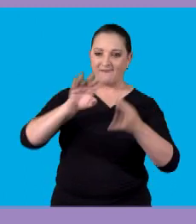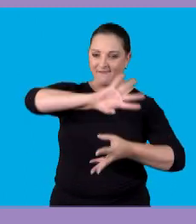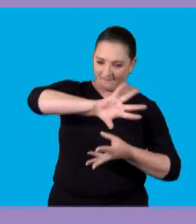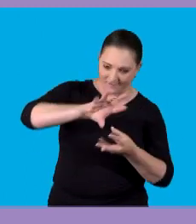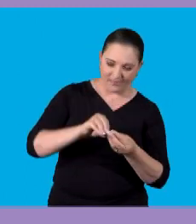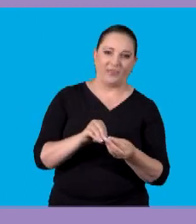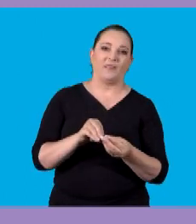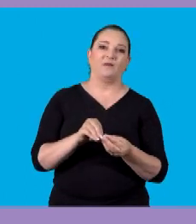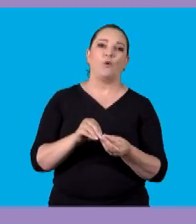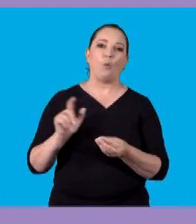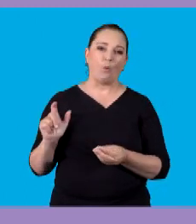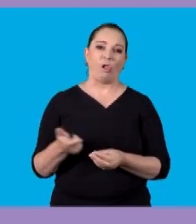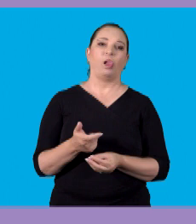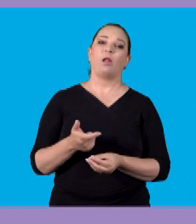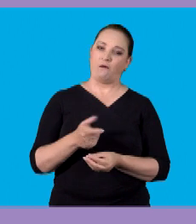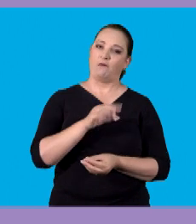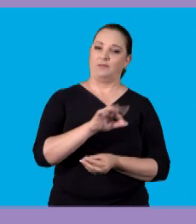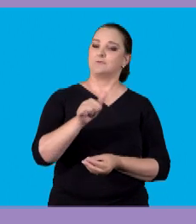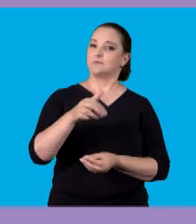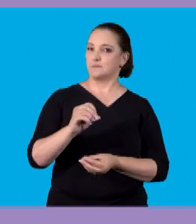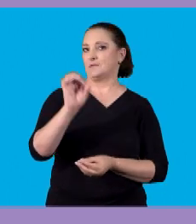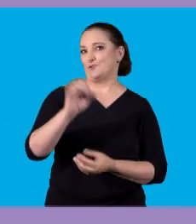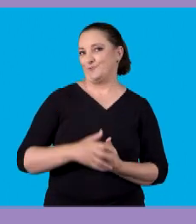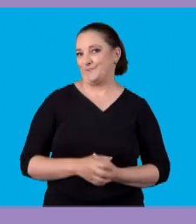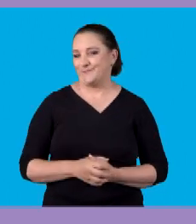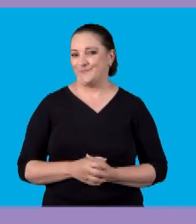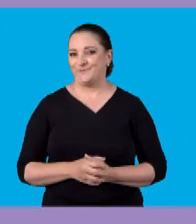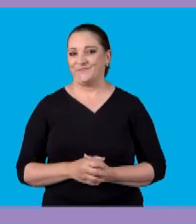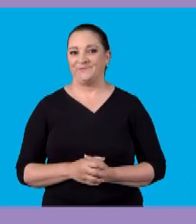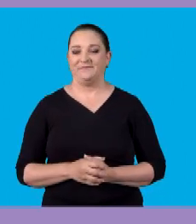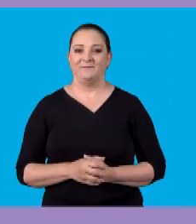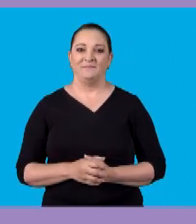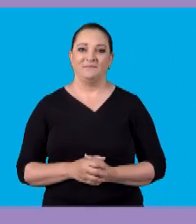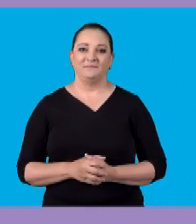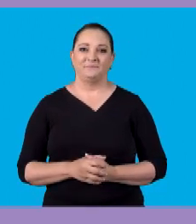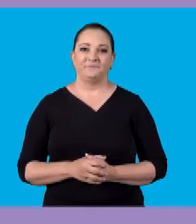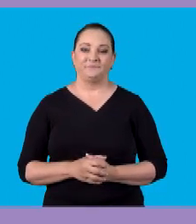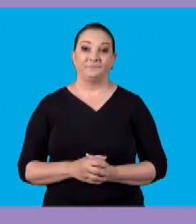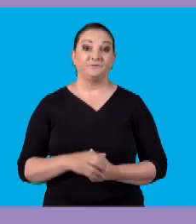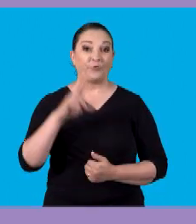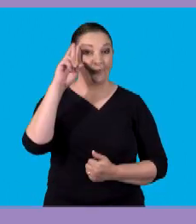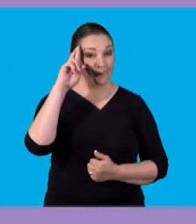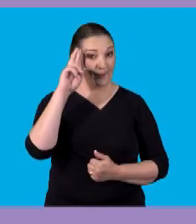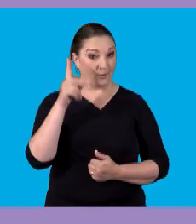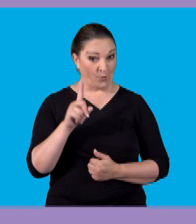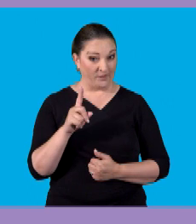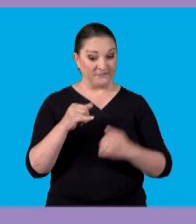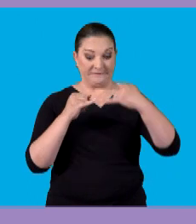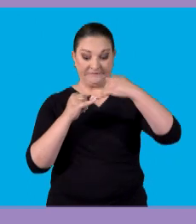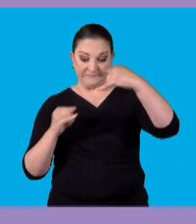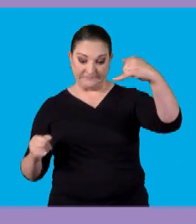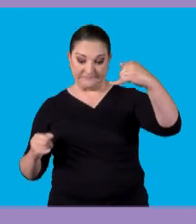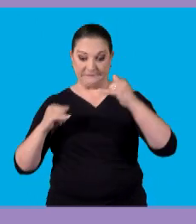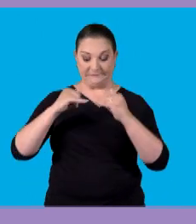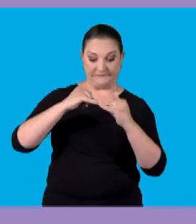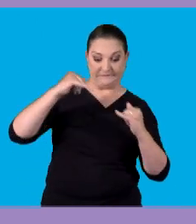interior angles, they all add up to 360 degrees. So remember,